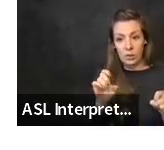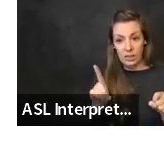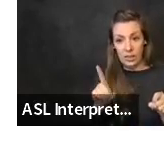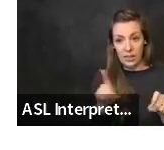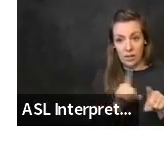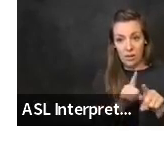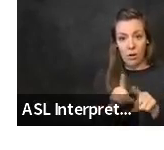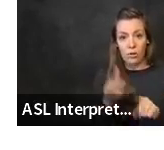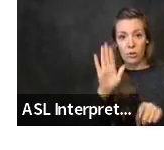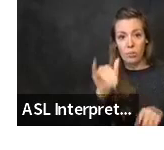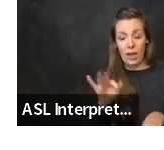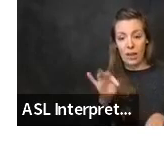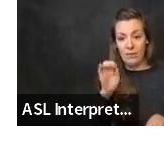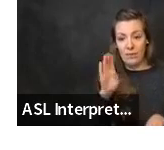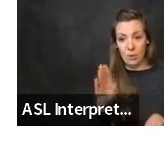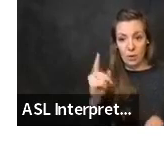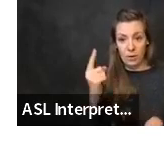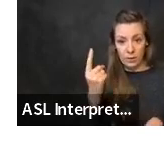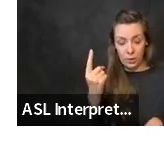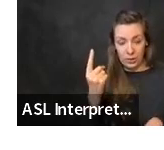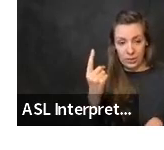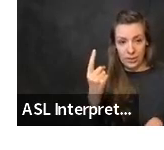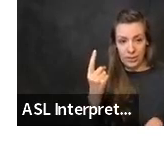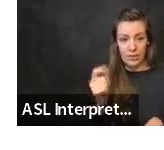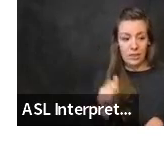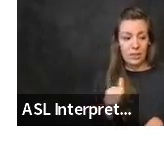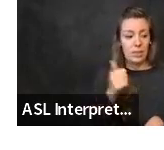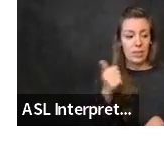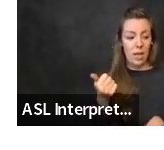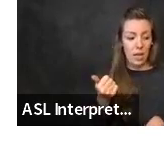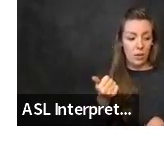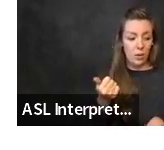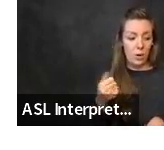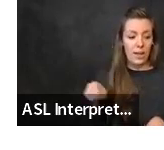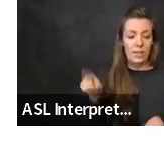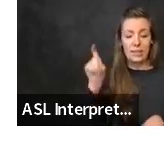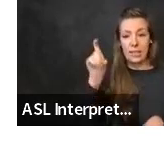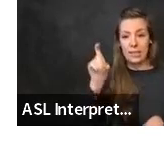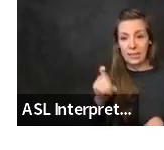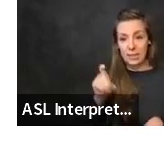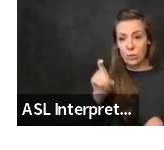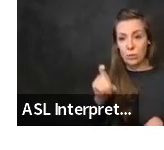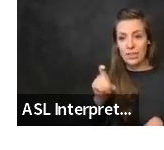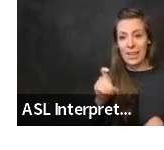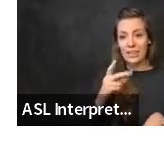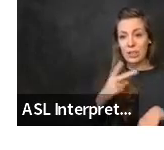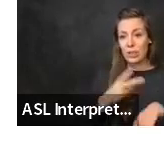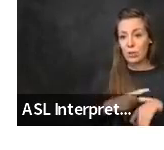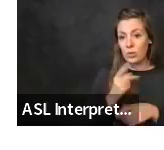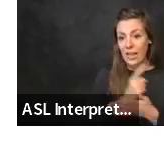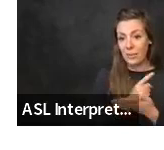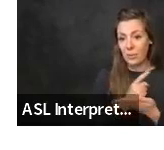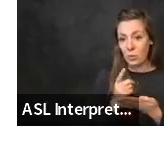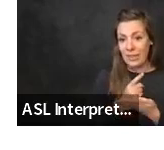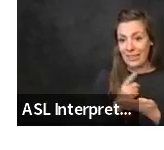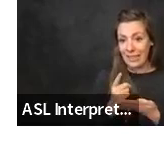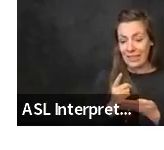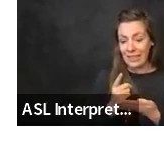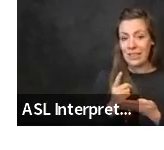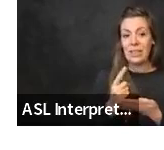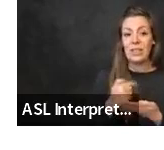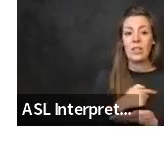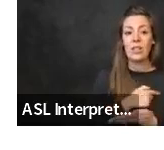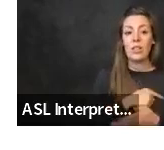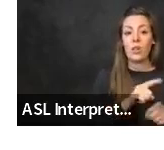by February 1st. Otherwise, they need to also test at least twice weekly. Now, we have